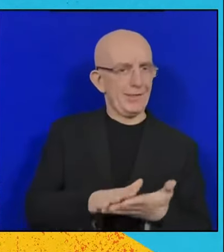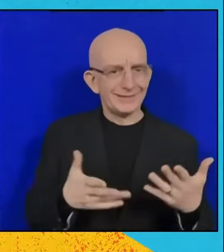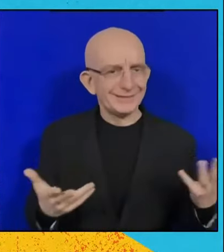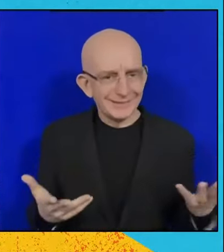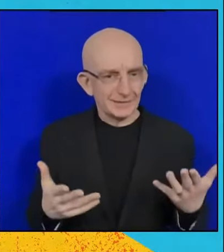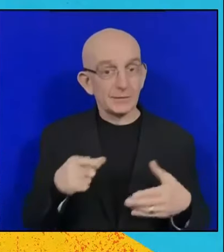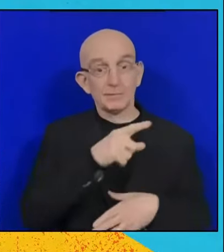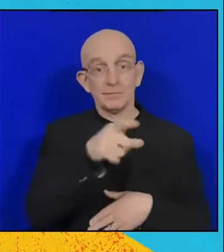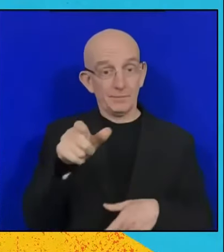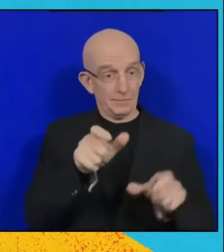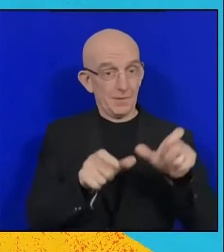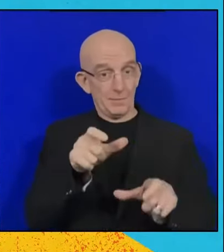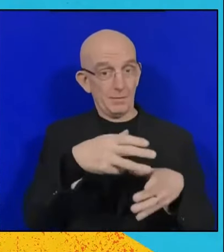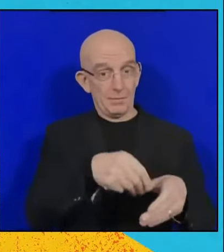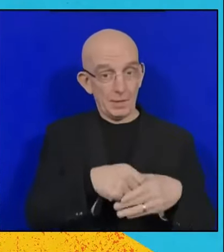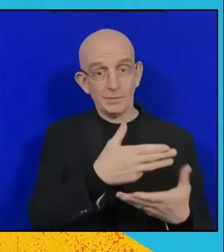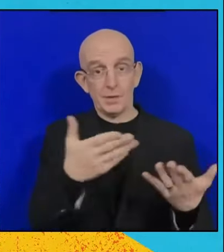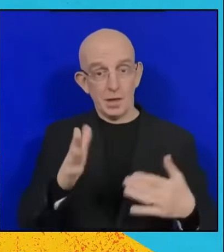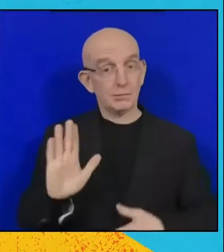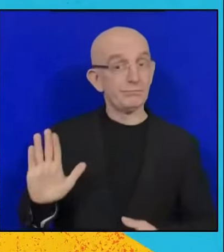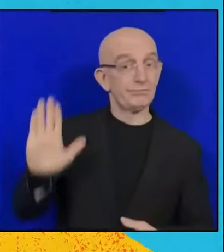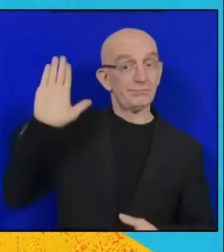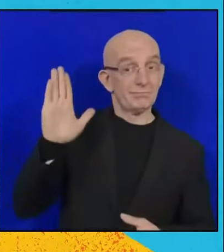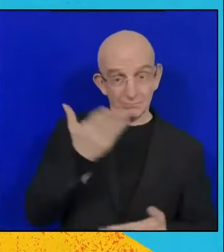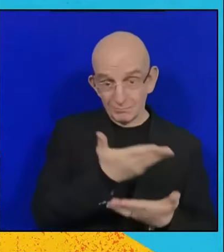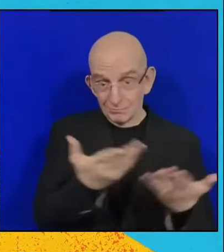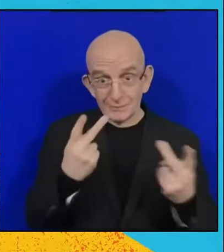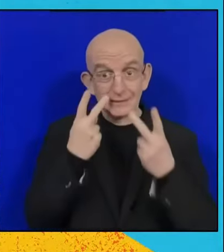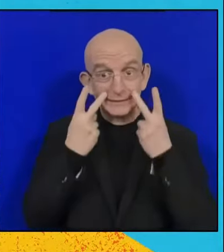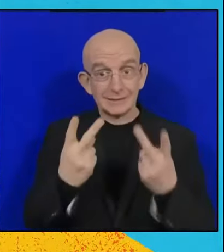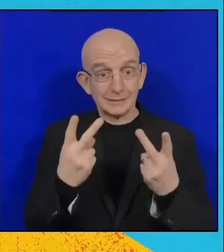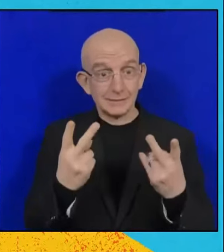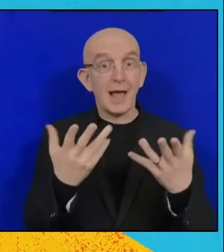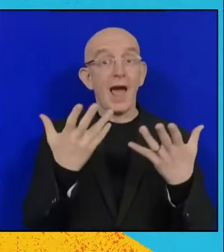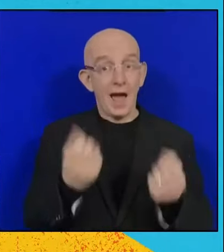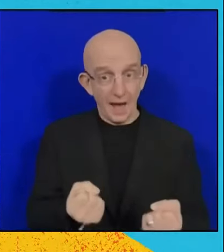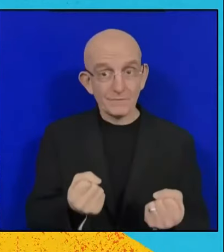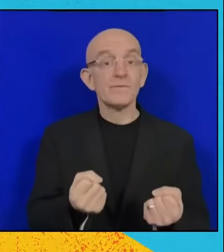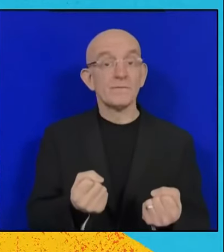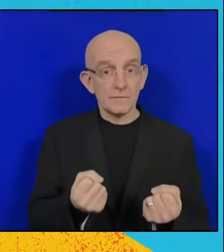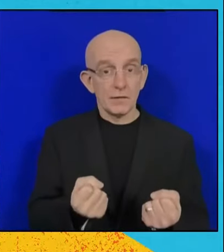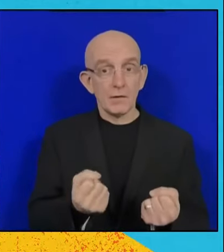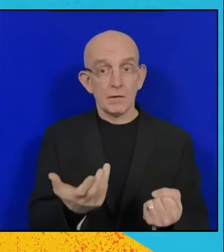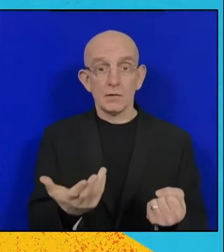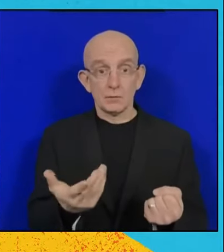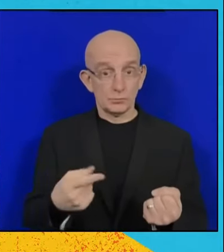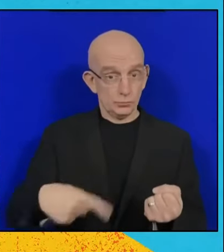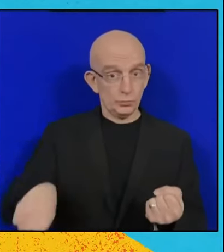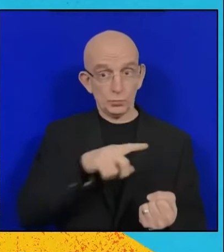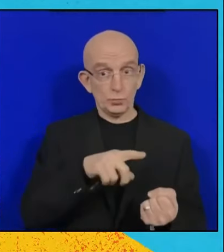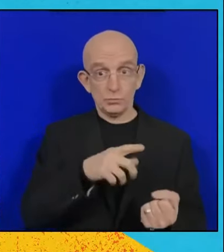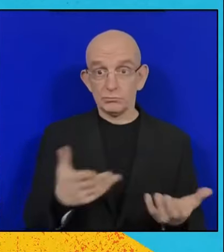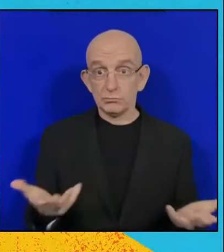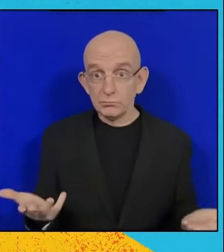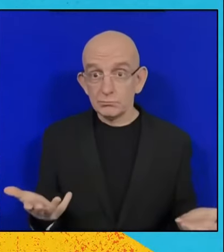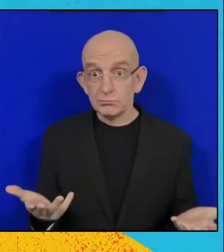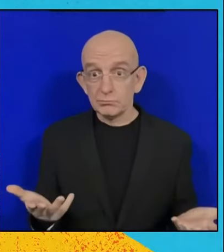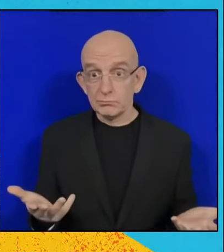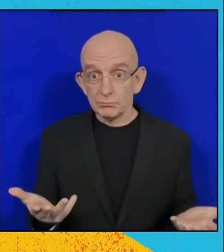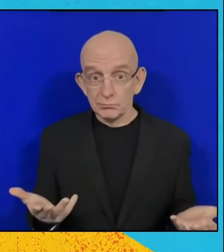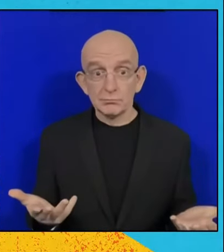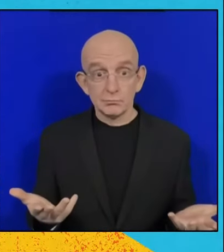Any private sector organizations in this room, can you please raise your hand? Thank you. Any philanthropies in the room?